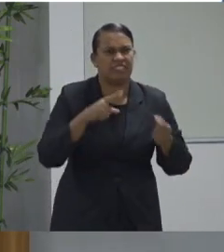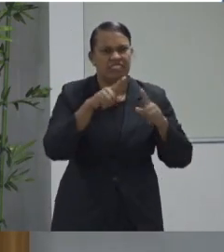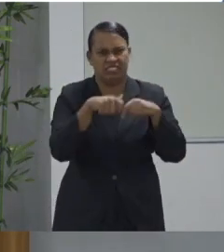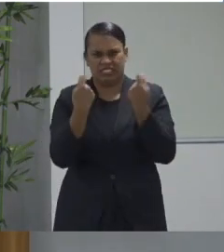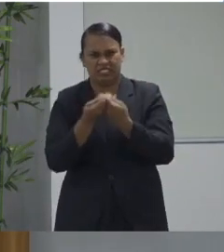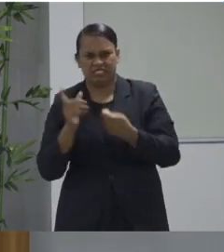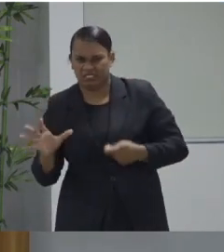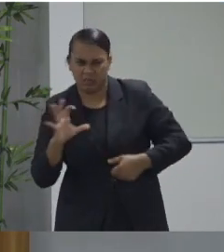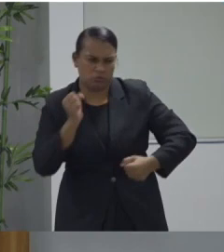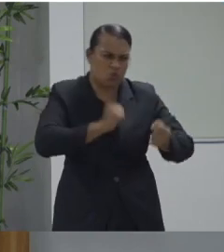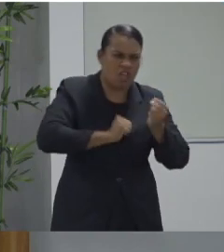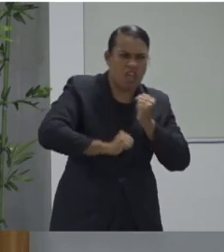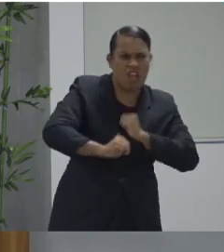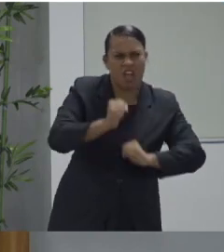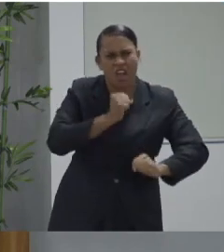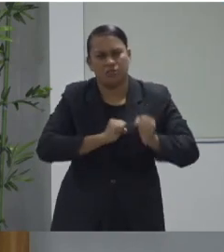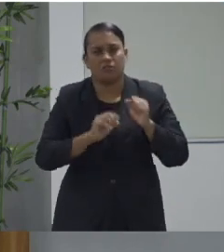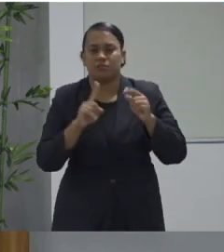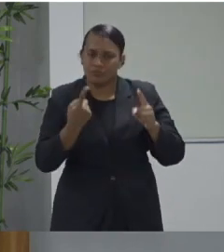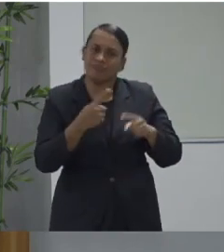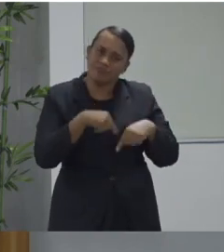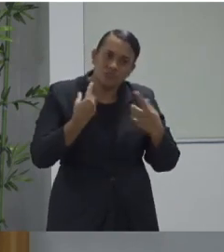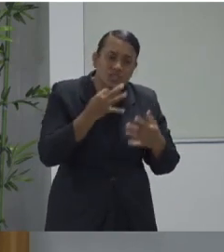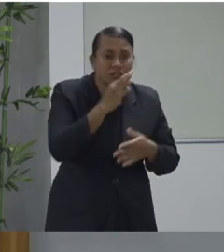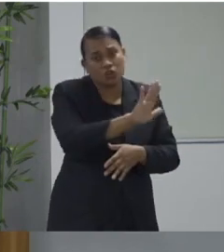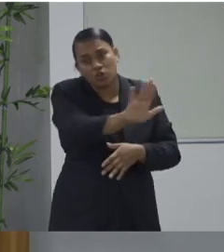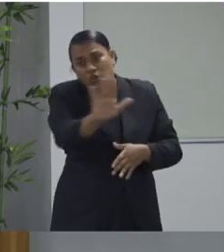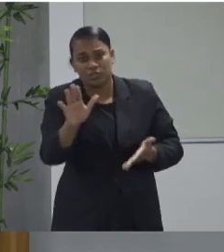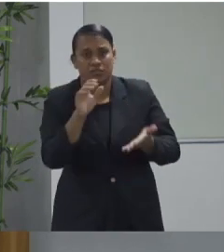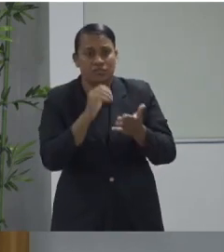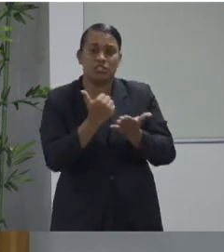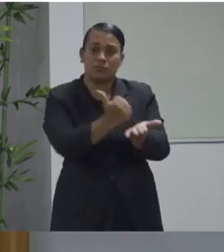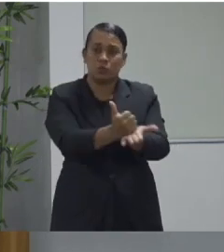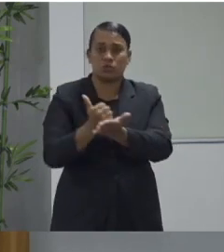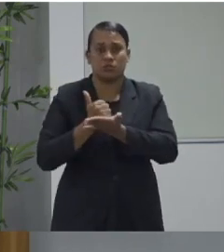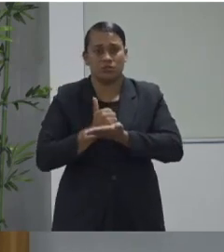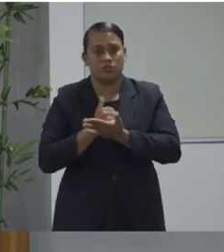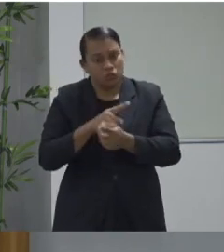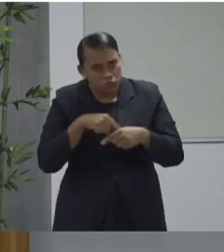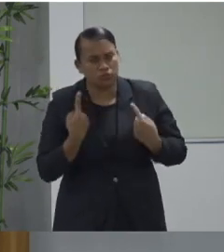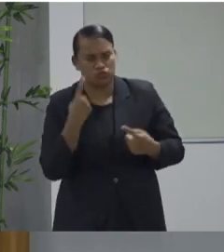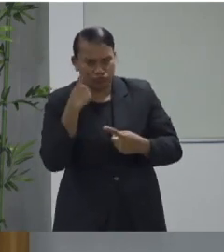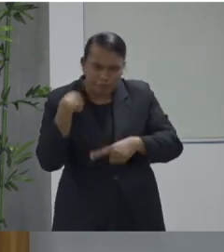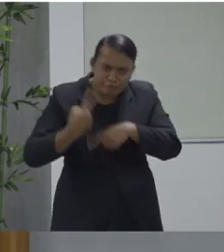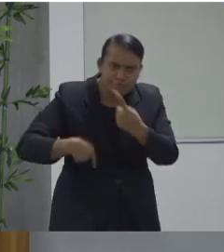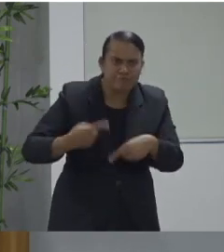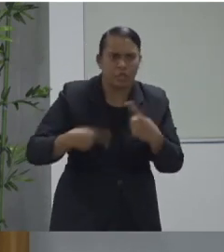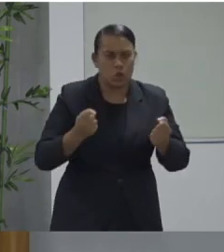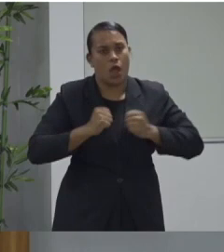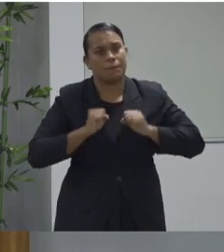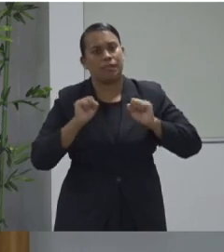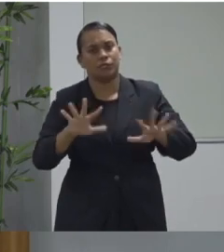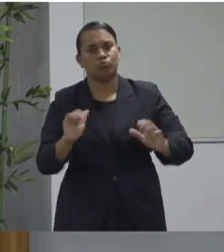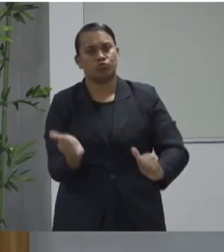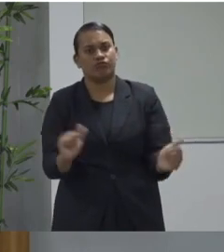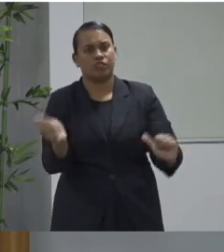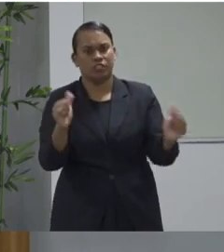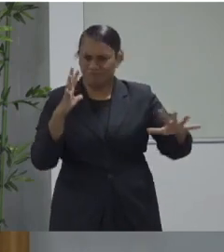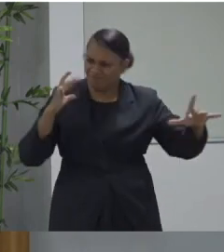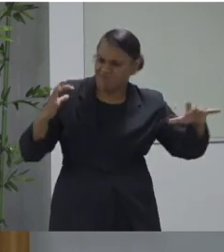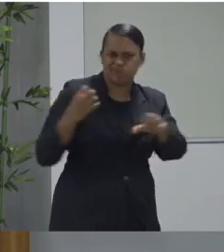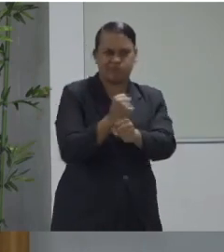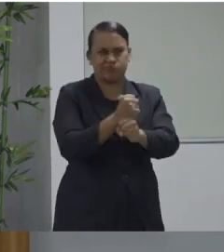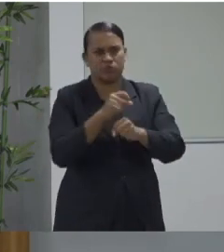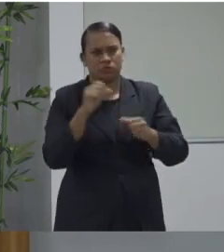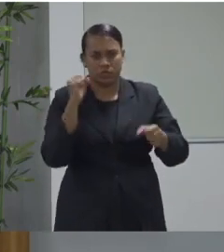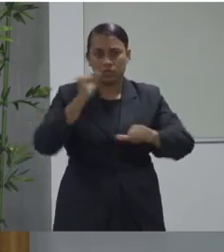look forward to your support as we try and complete our assessment and clearance of